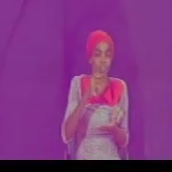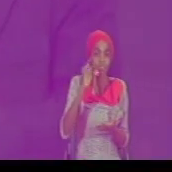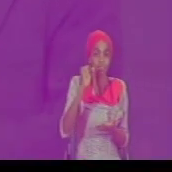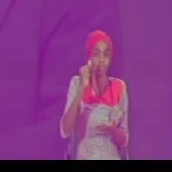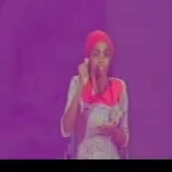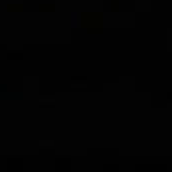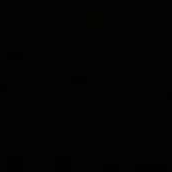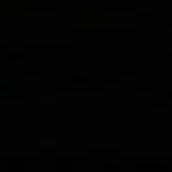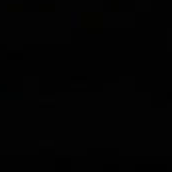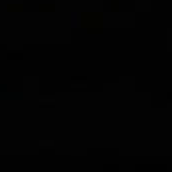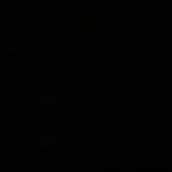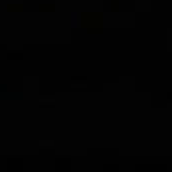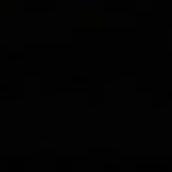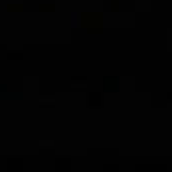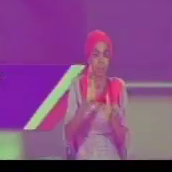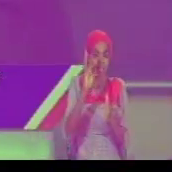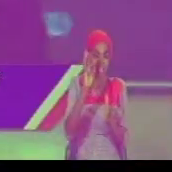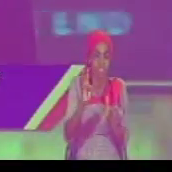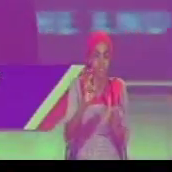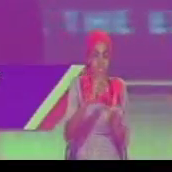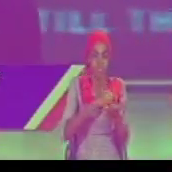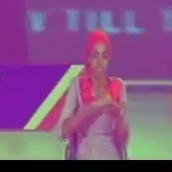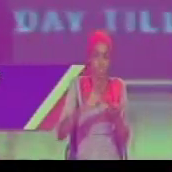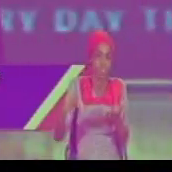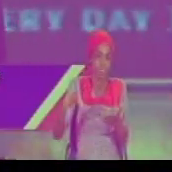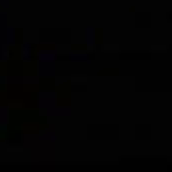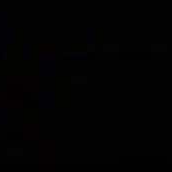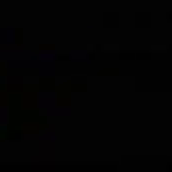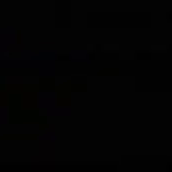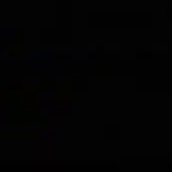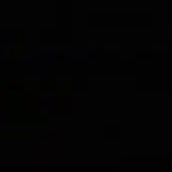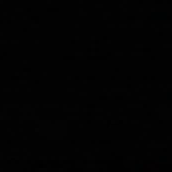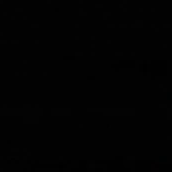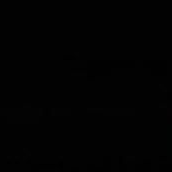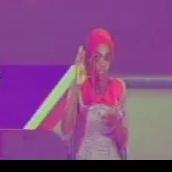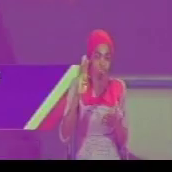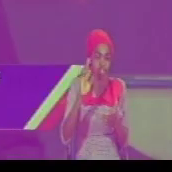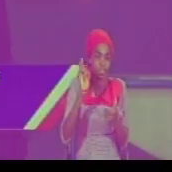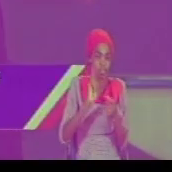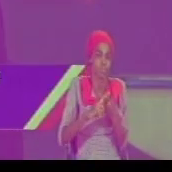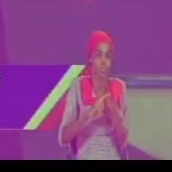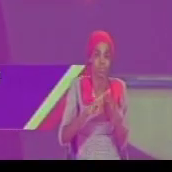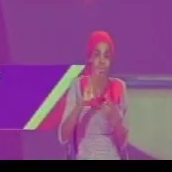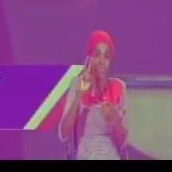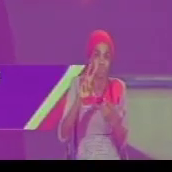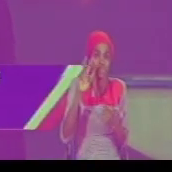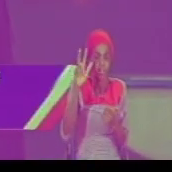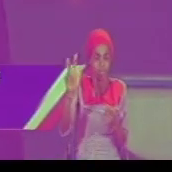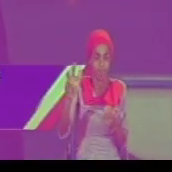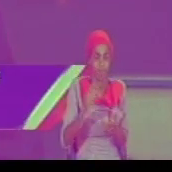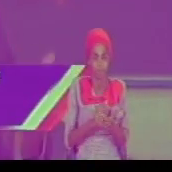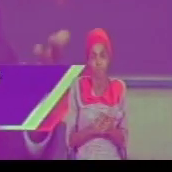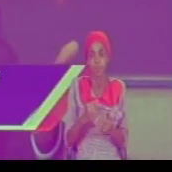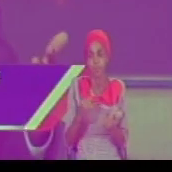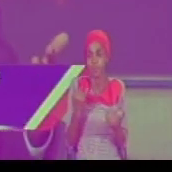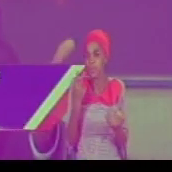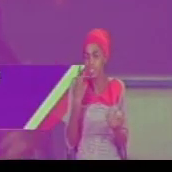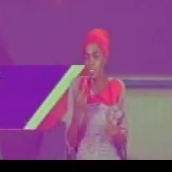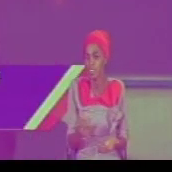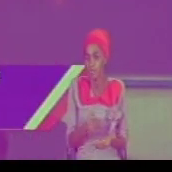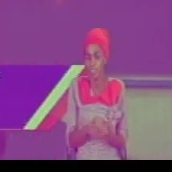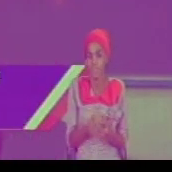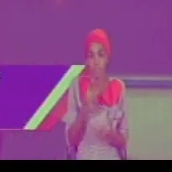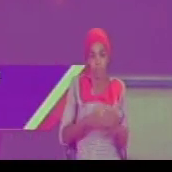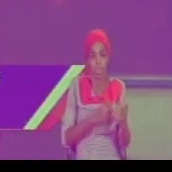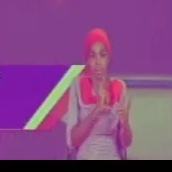verse 23. What happened there is that the ark of the covenant of God was brought back to Israel, to the place,